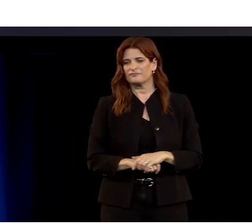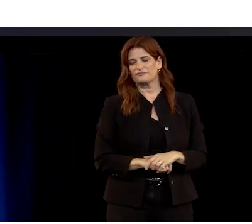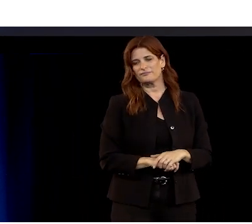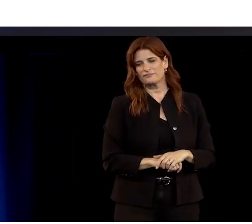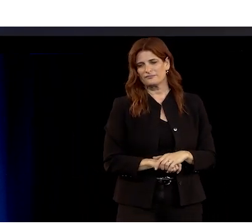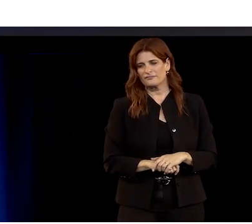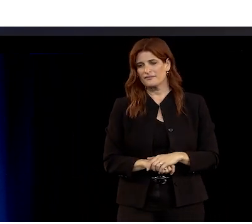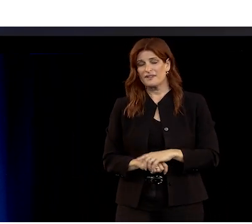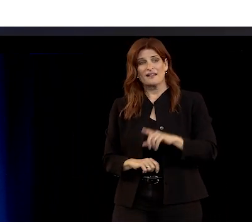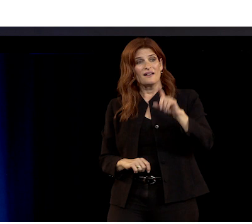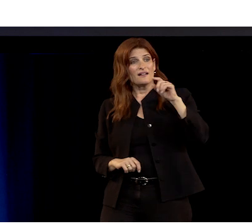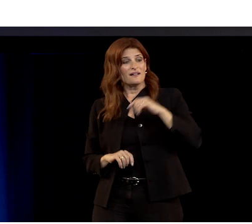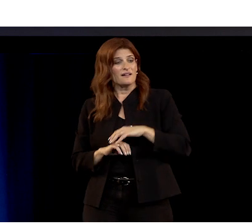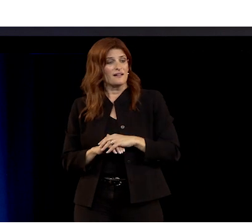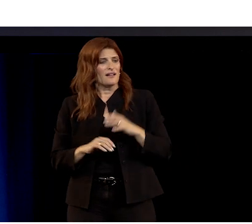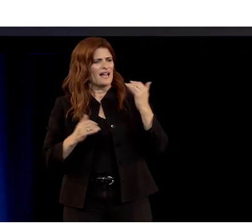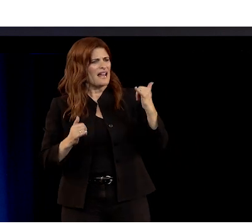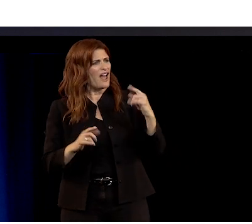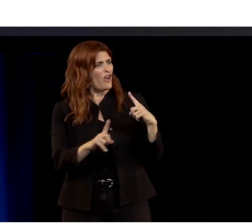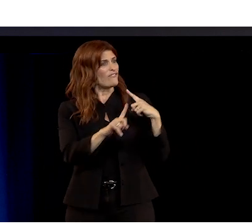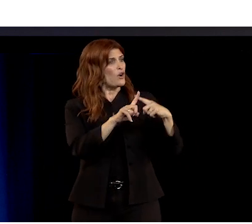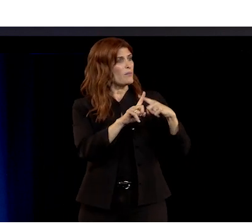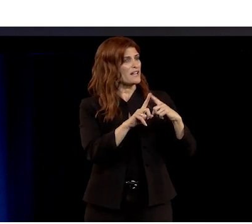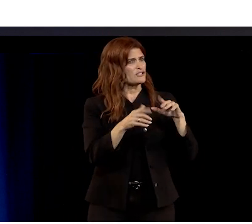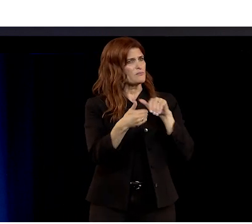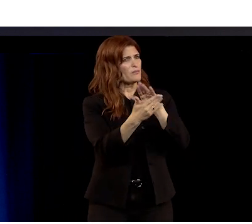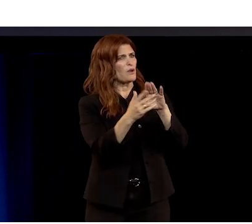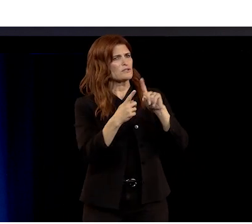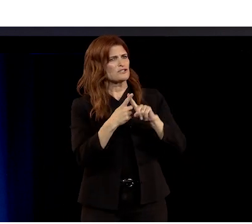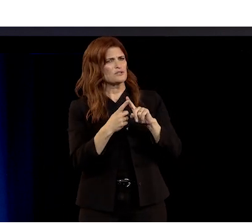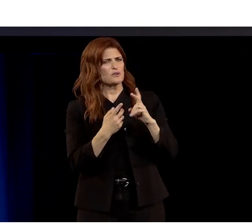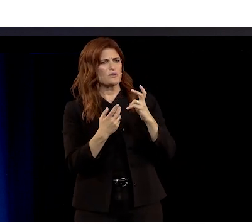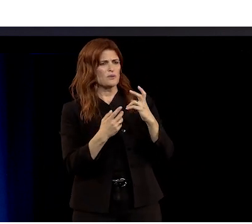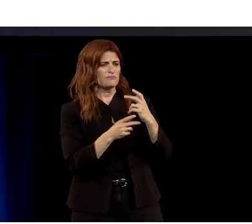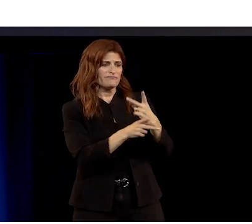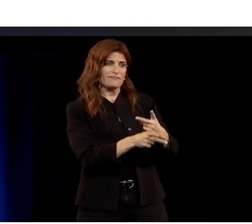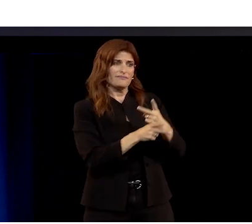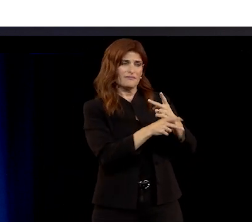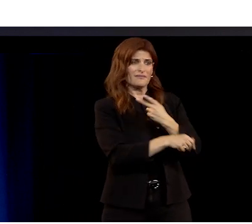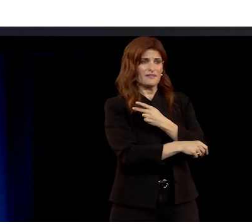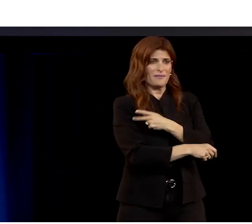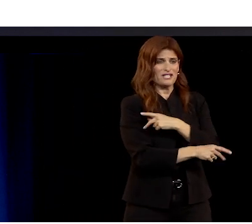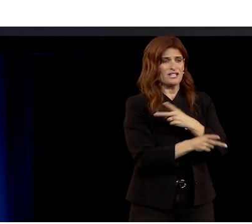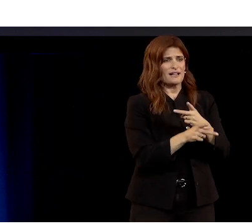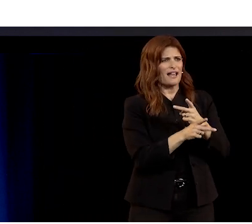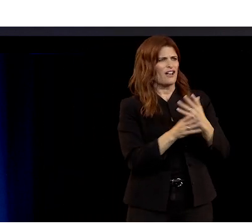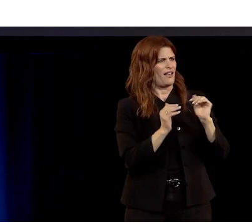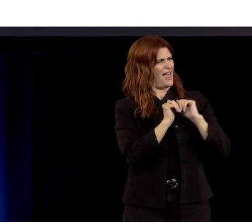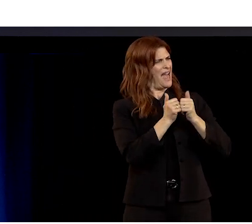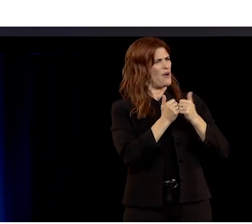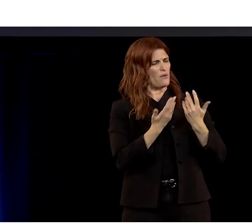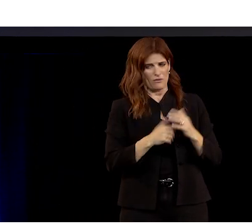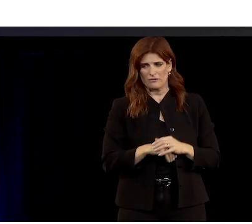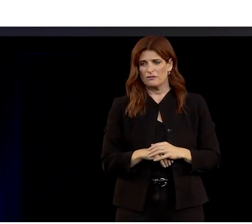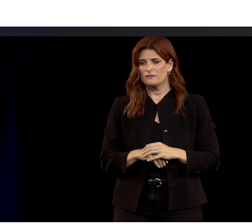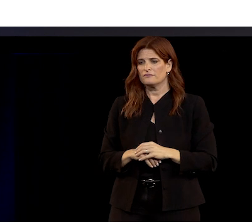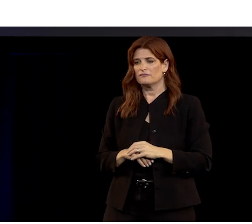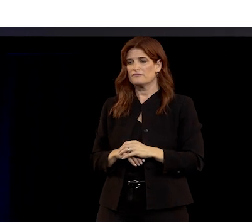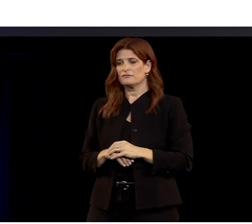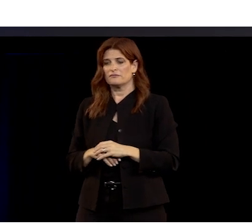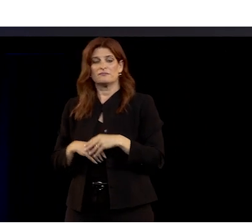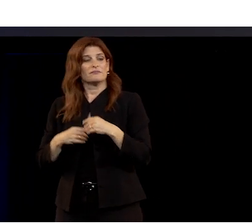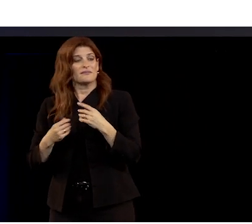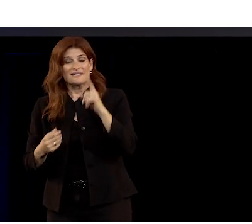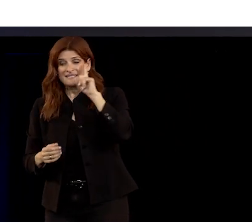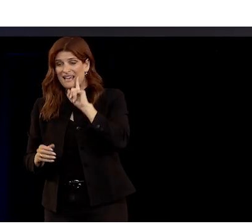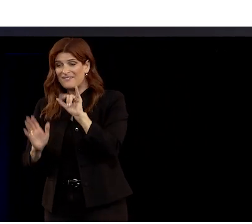bias. As a result of this bias, there is a global epidemic of language deprivation among deaf children, not because they